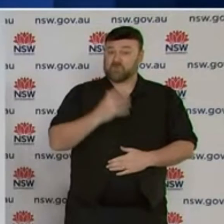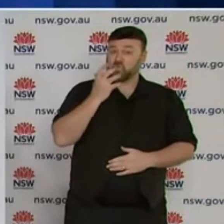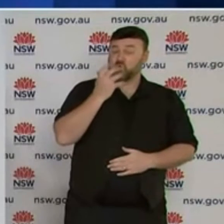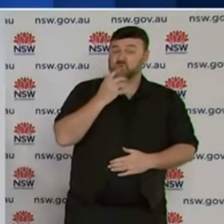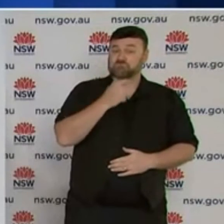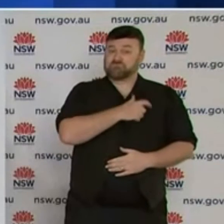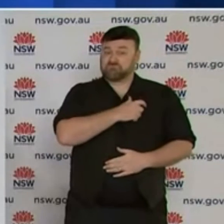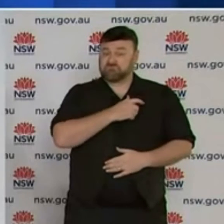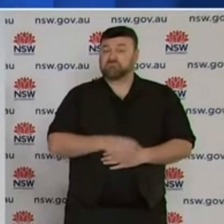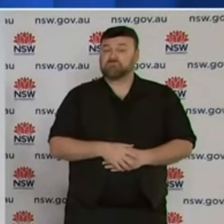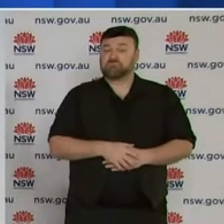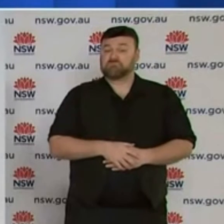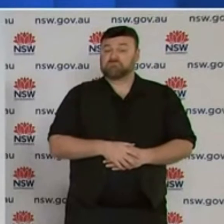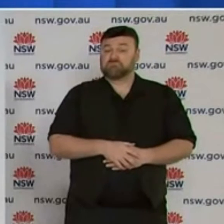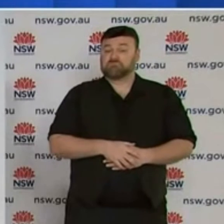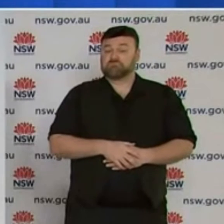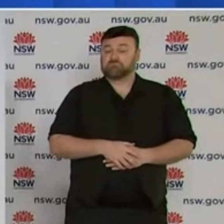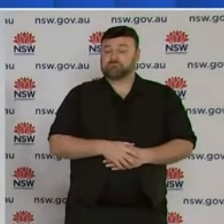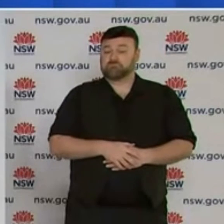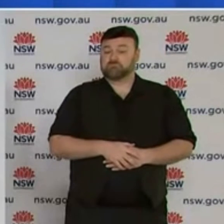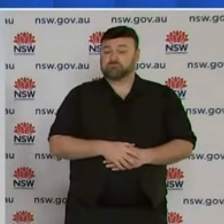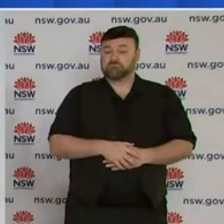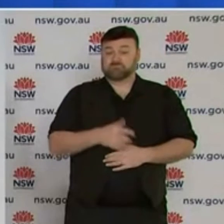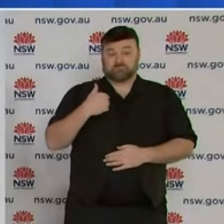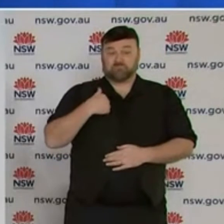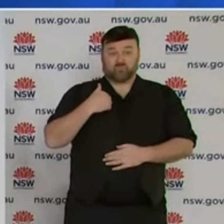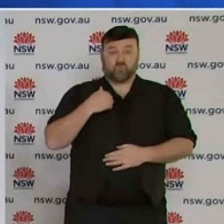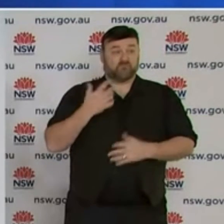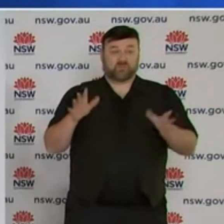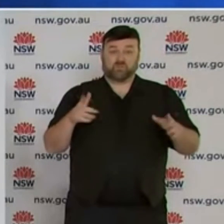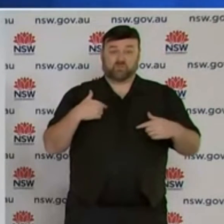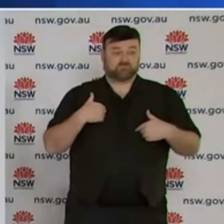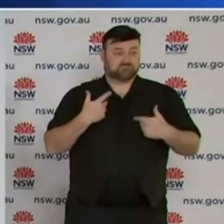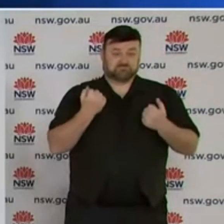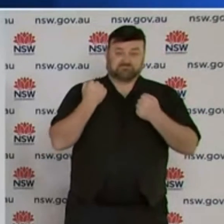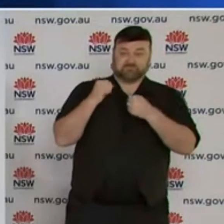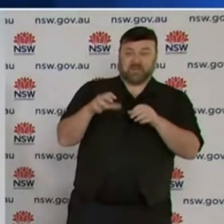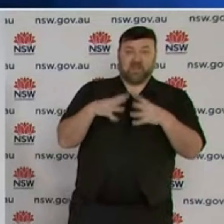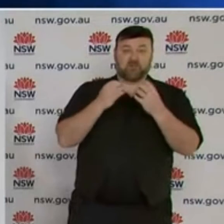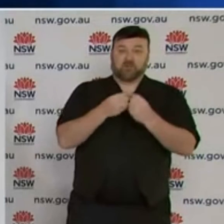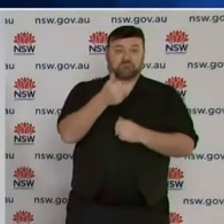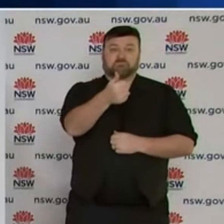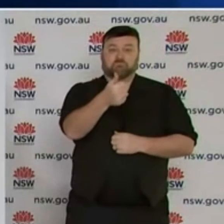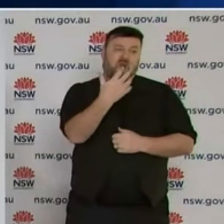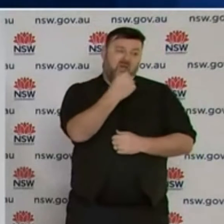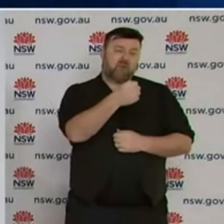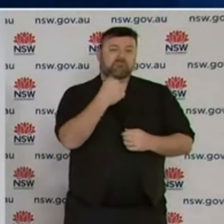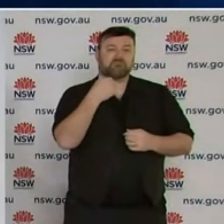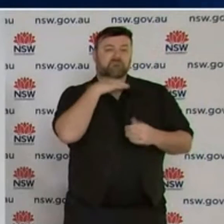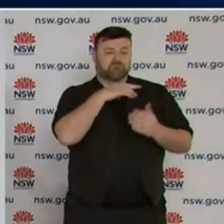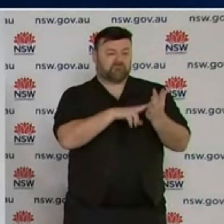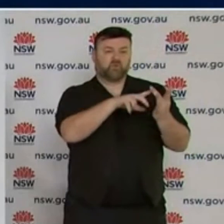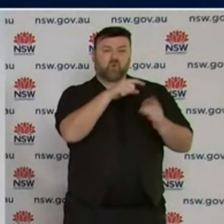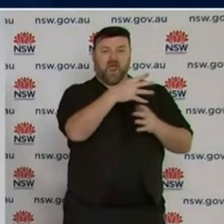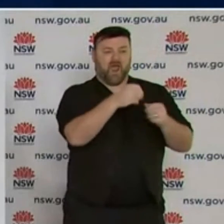the Delta strain hit Australia in a way, we were protected. But for the outbreak in Victoria, we had been